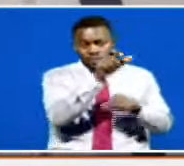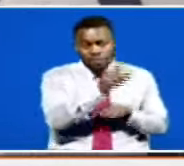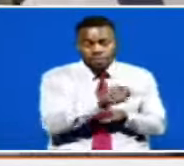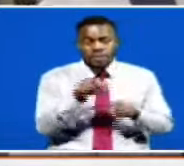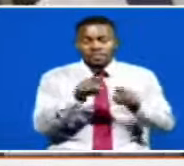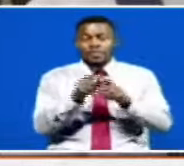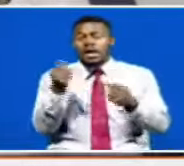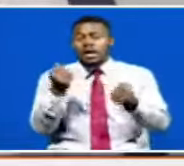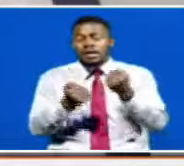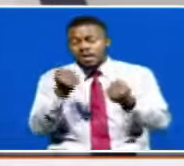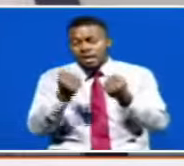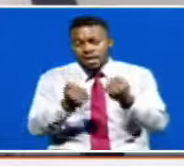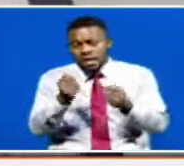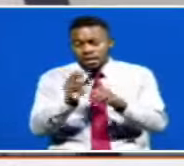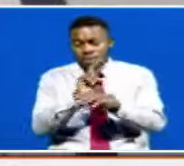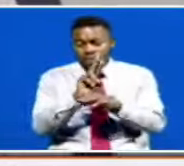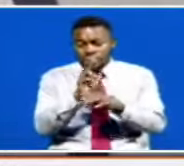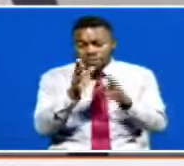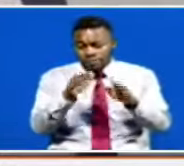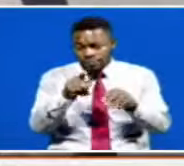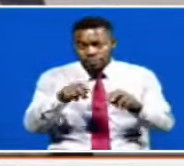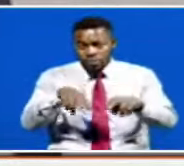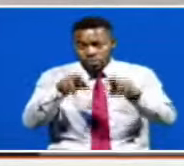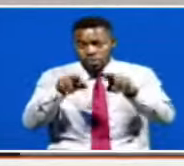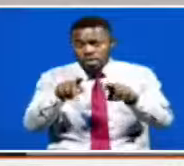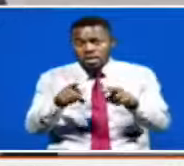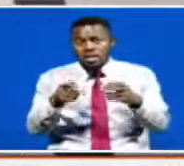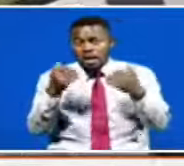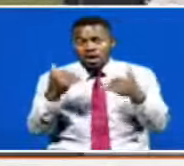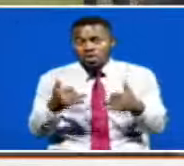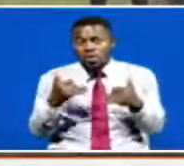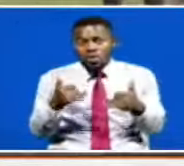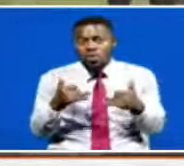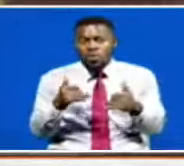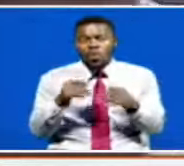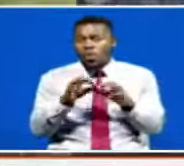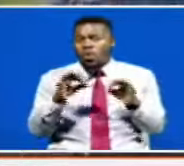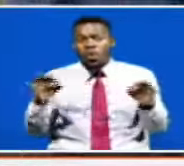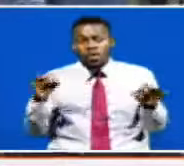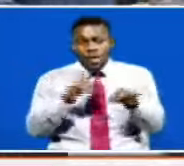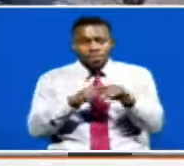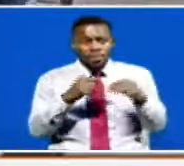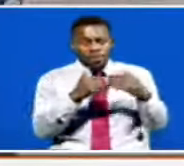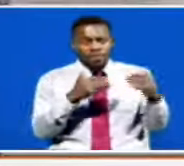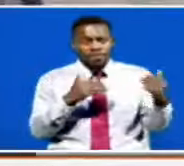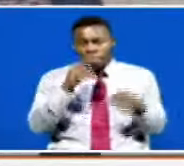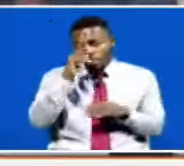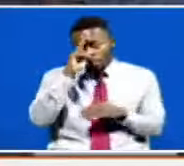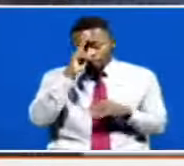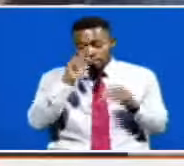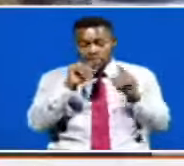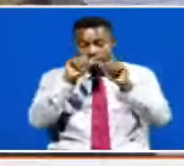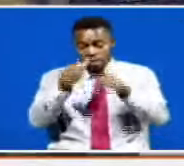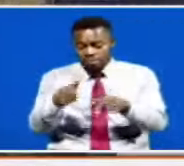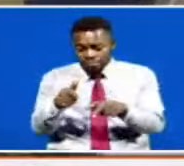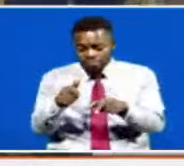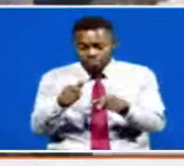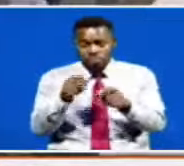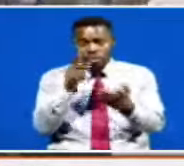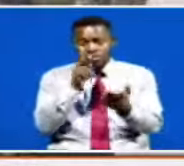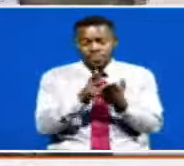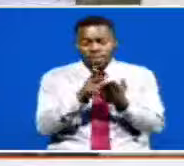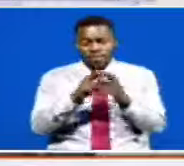waliokuwa wakitumia barabara hiyo lazimika kusubiri kwa saa kadhaa kabla ya polisi kufika ili kurejesha hali ya